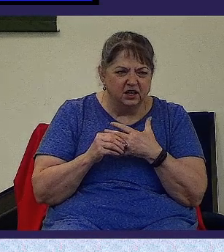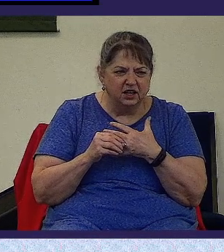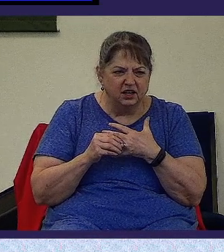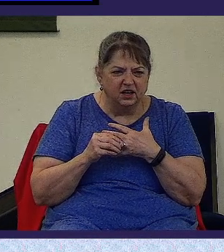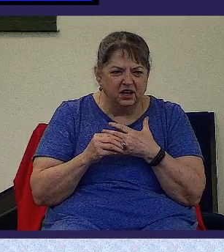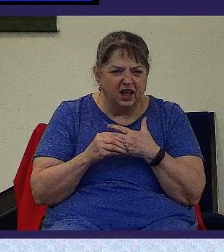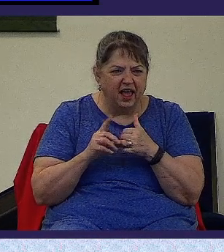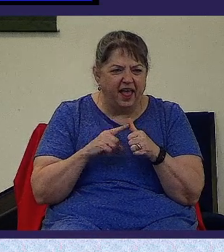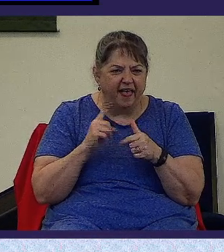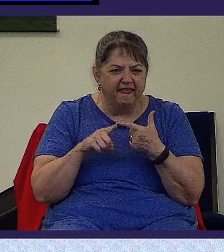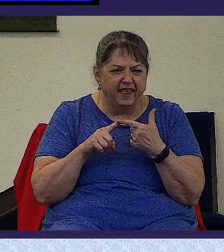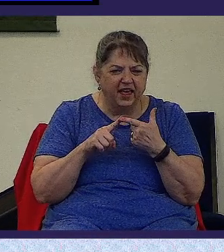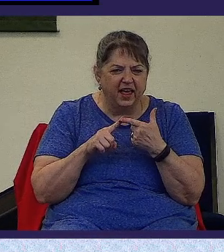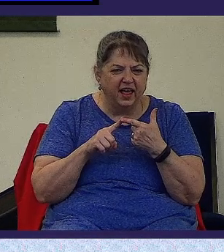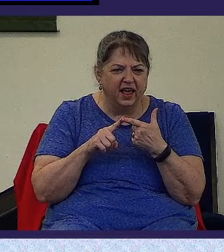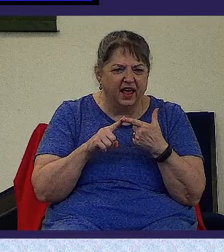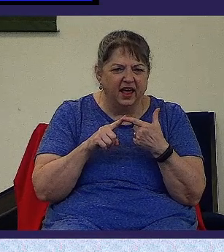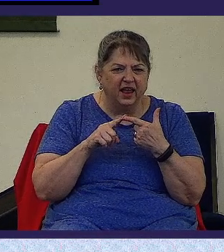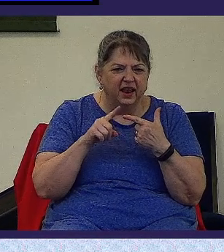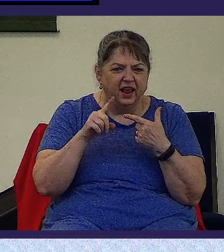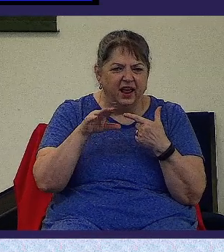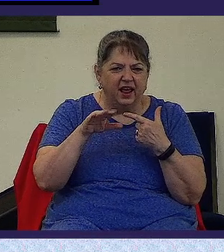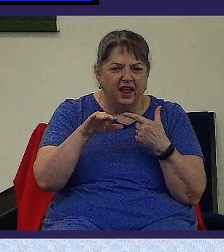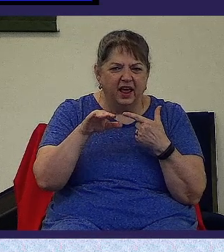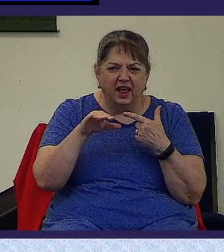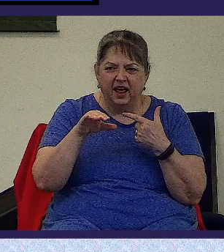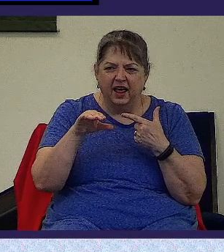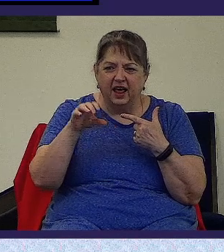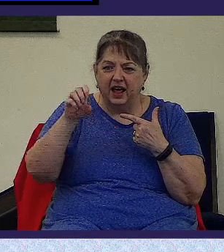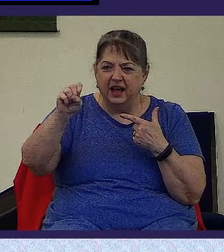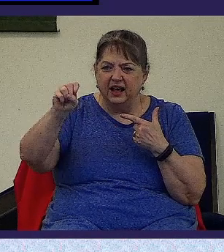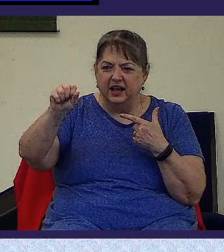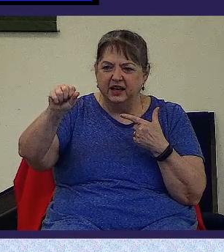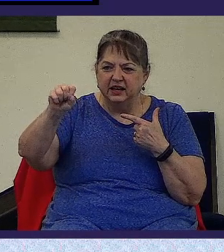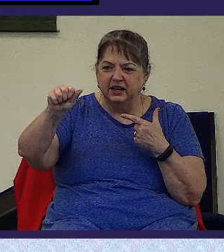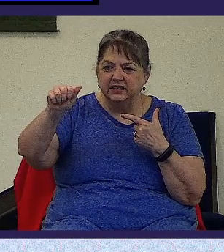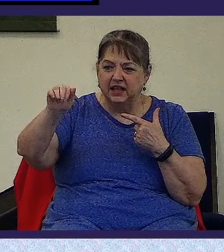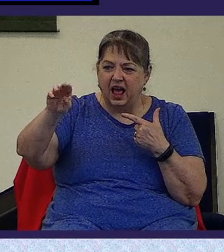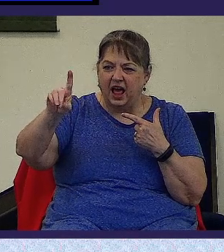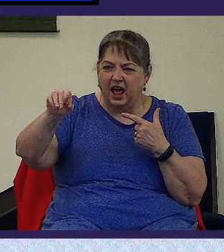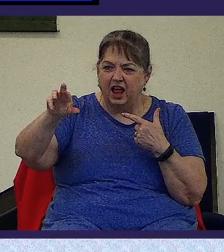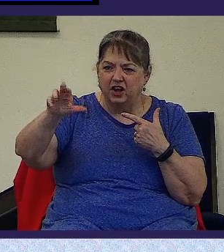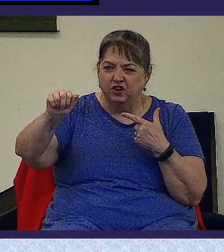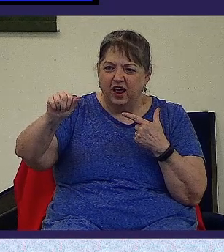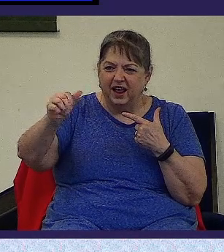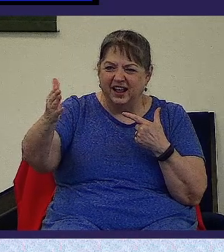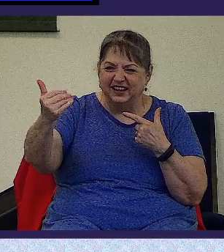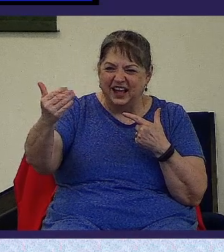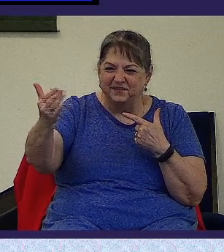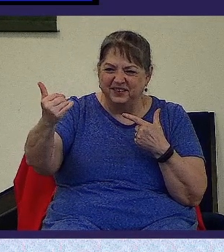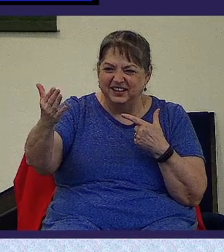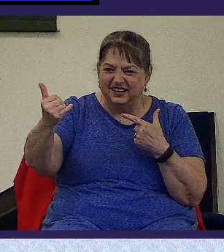and then i want to also invite up here uh cassandra if you can come up here and join us